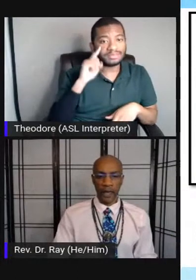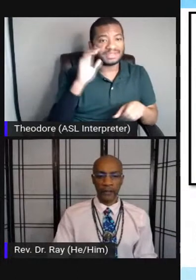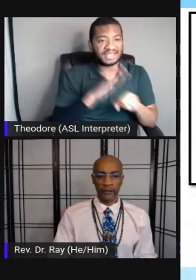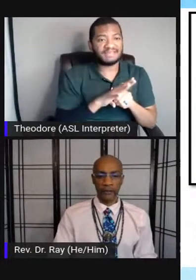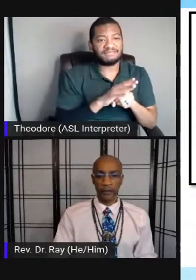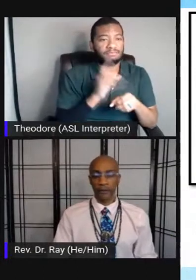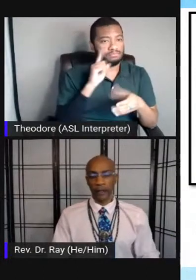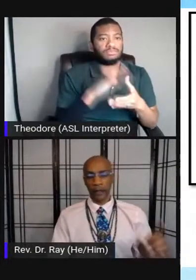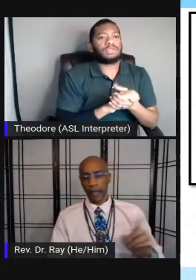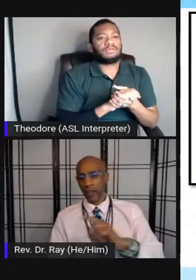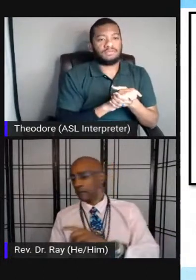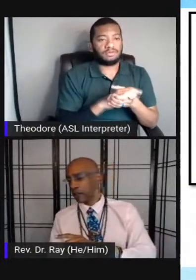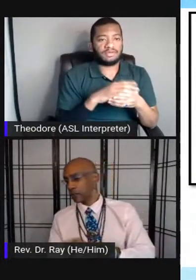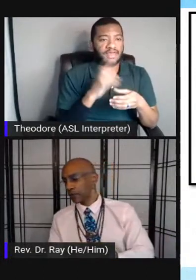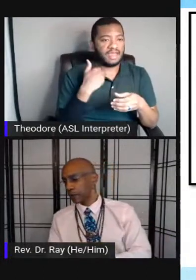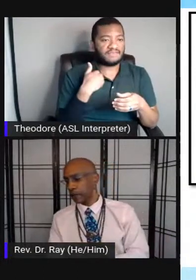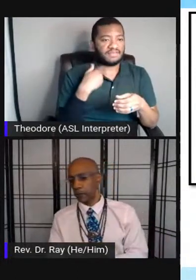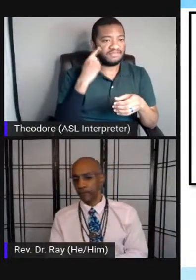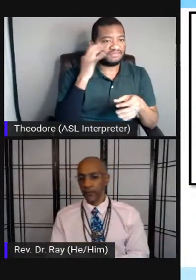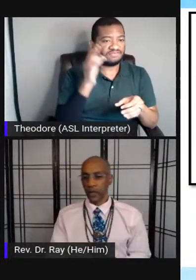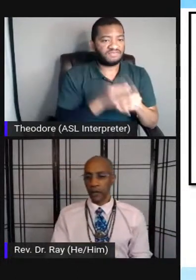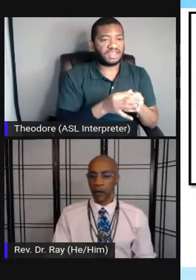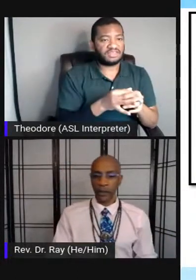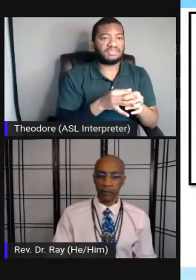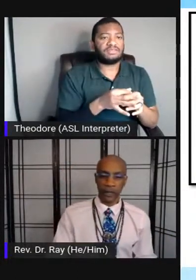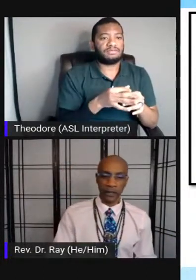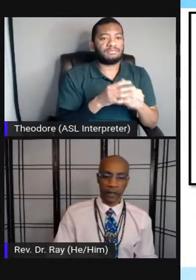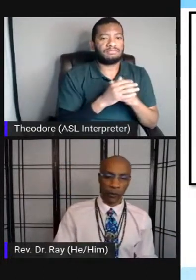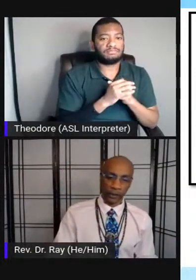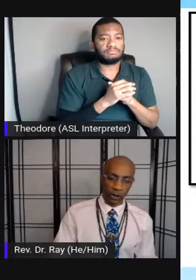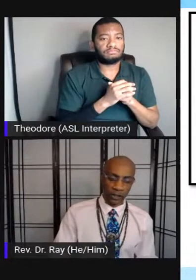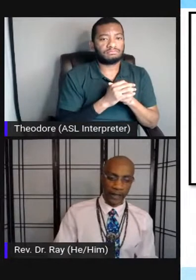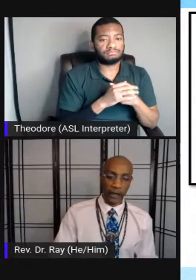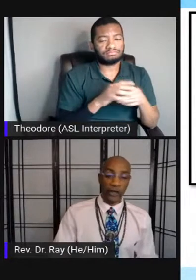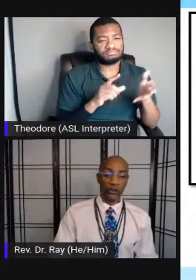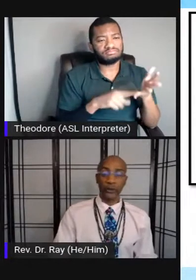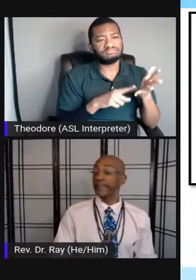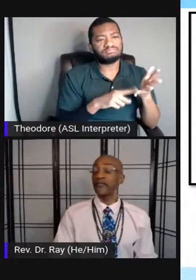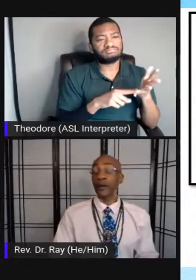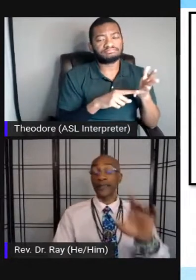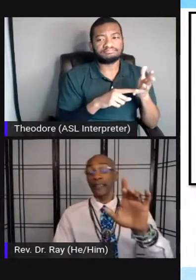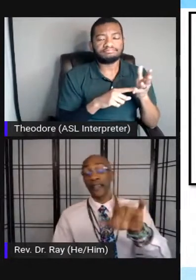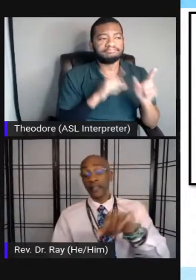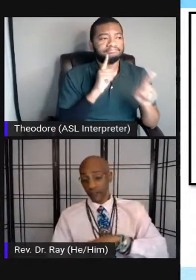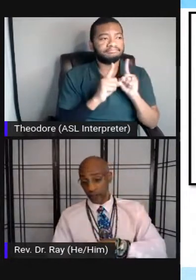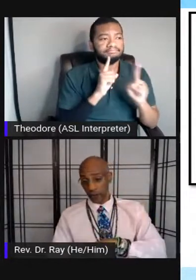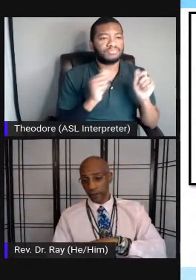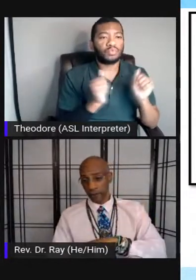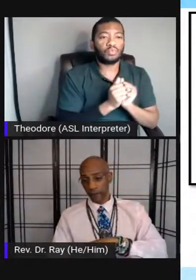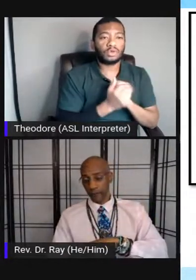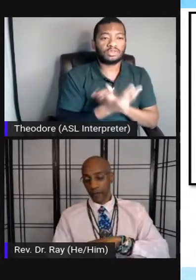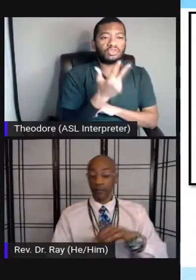And then have a conversation with three people about what it means and what it looks like to live with less